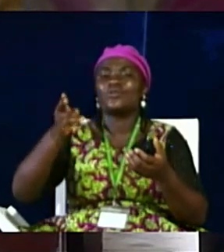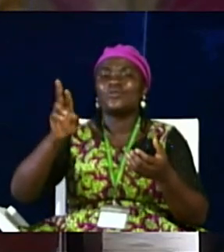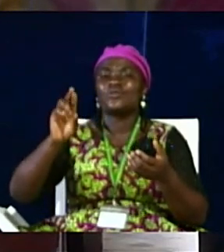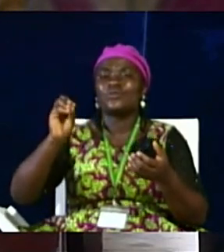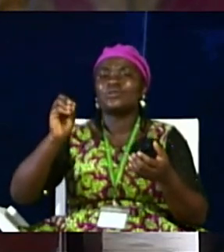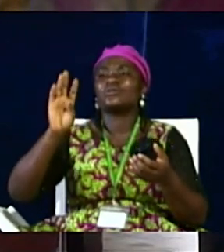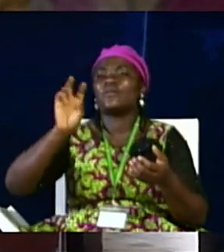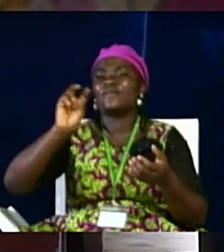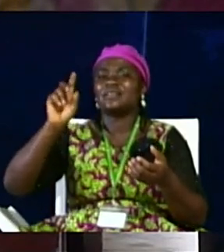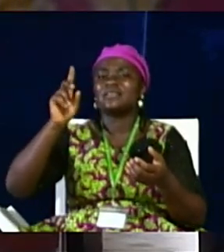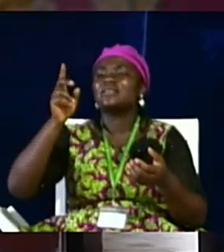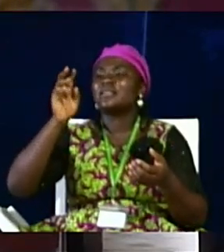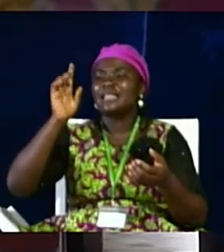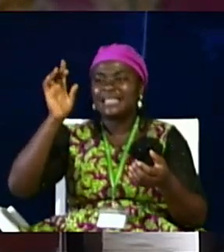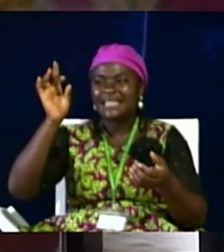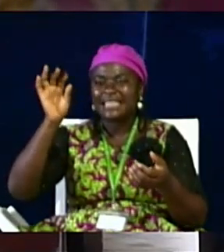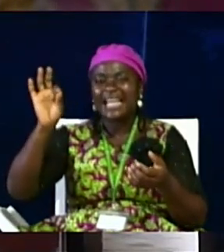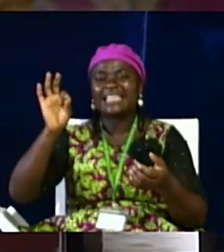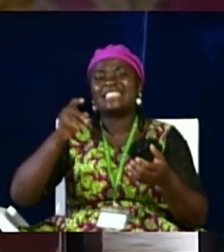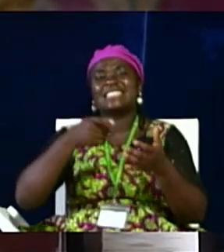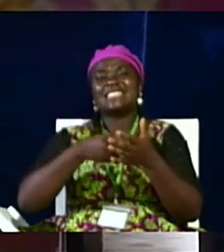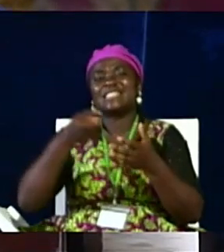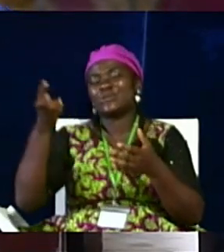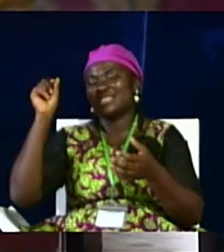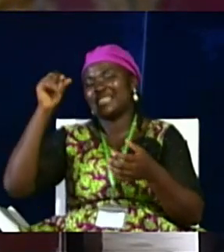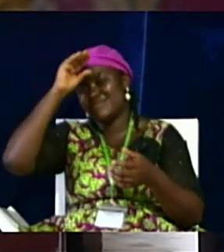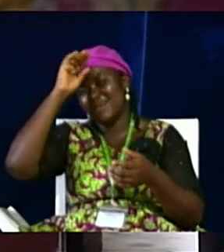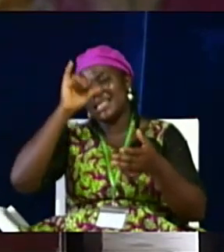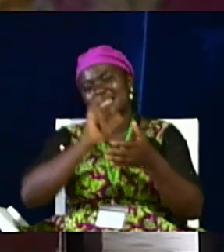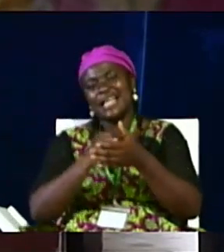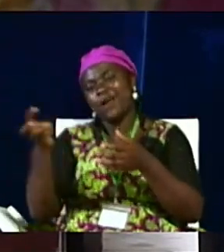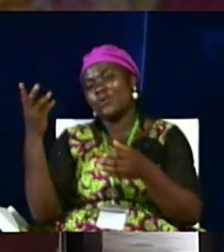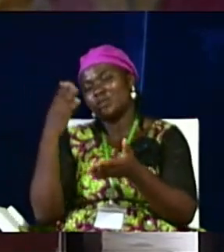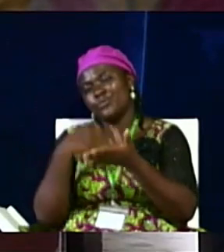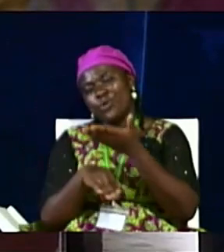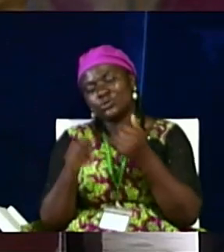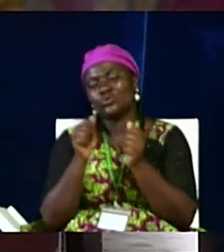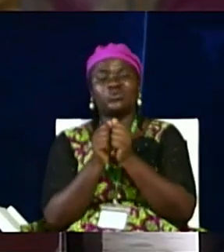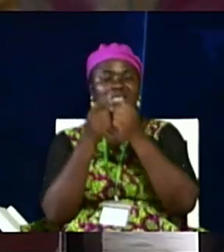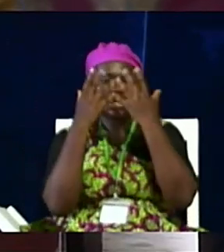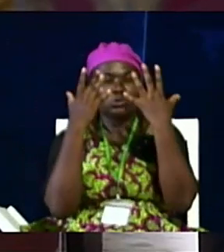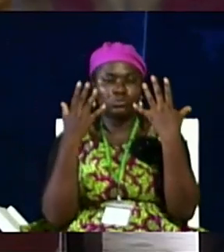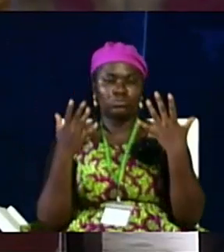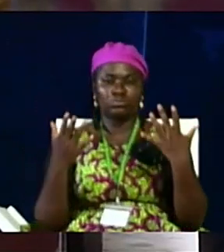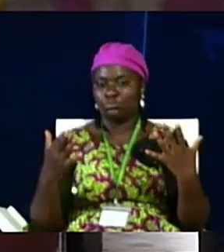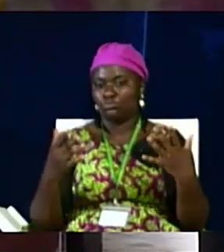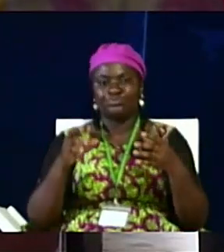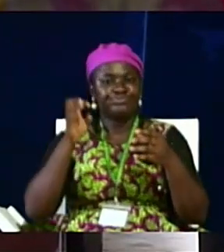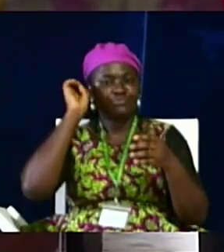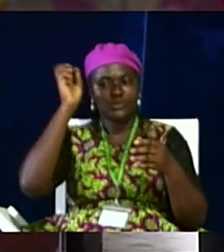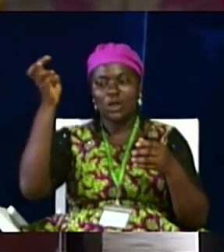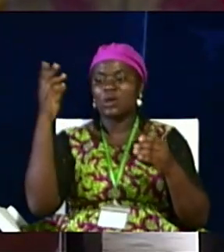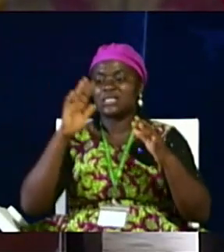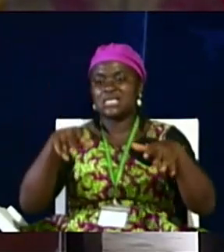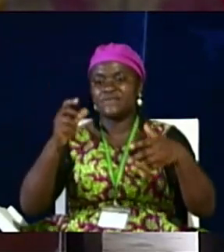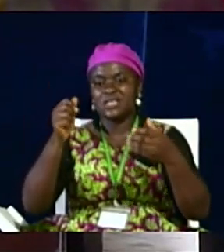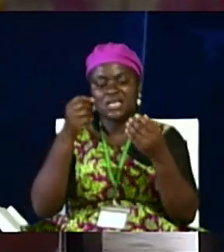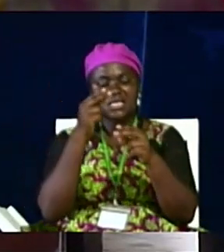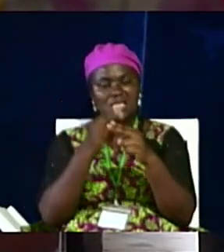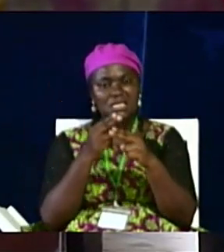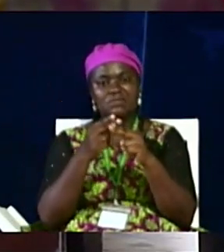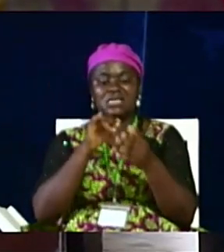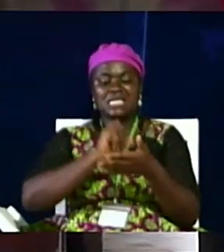verse 9. This was a man who was born with sorrow. He was given a name that means